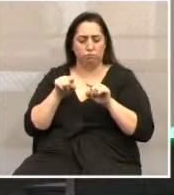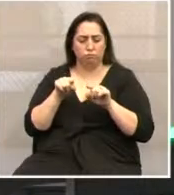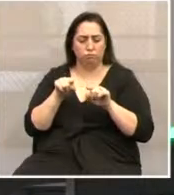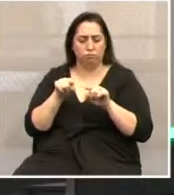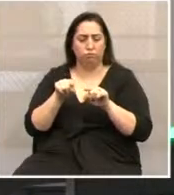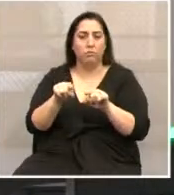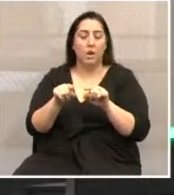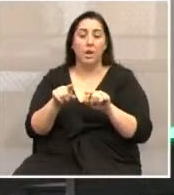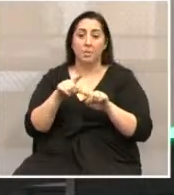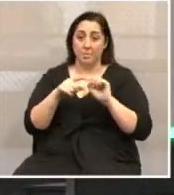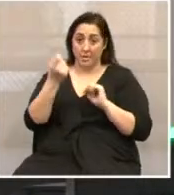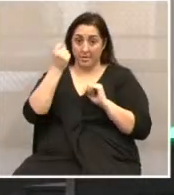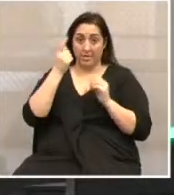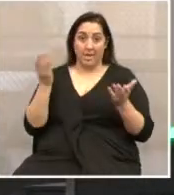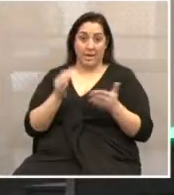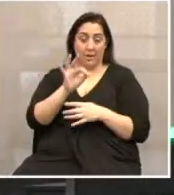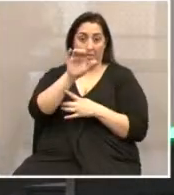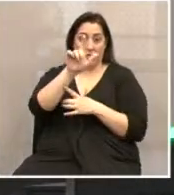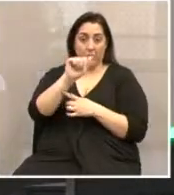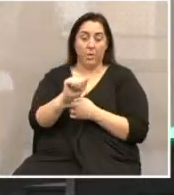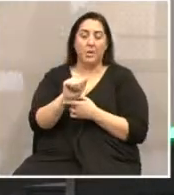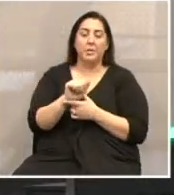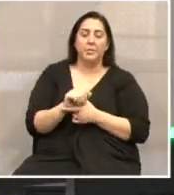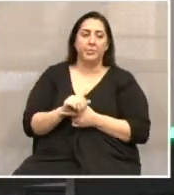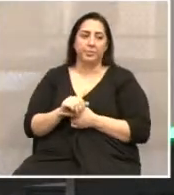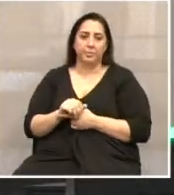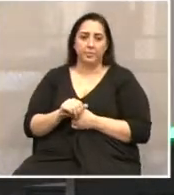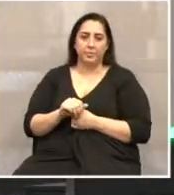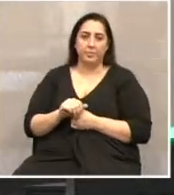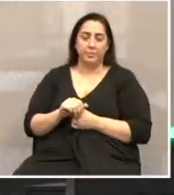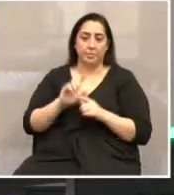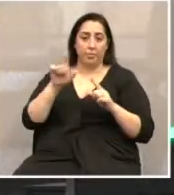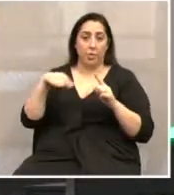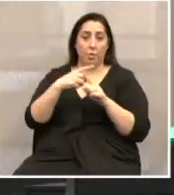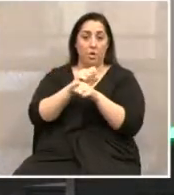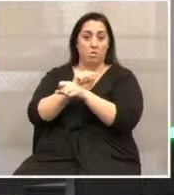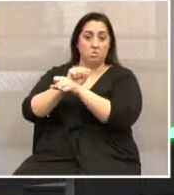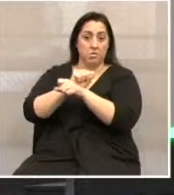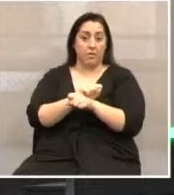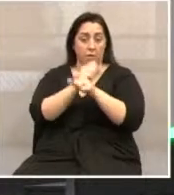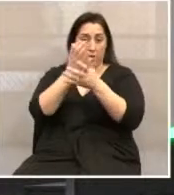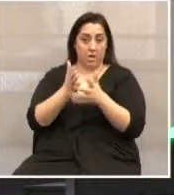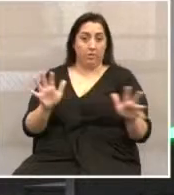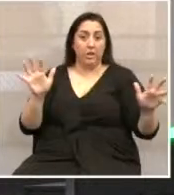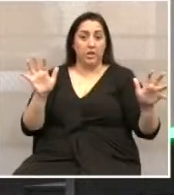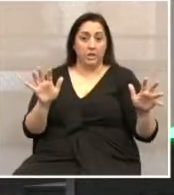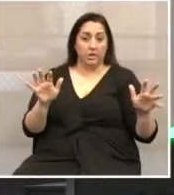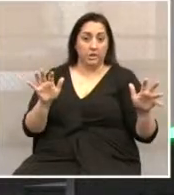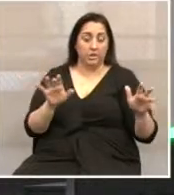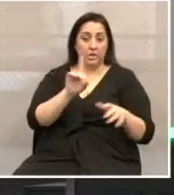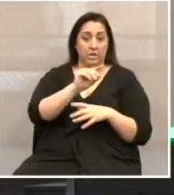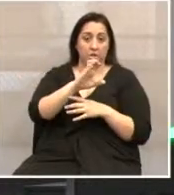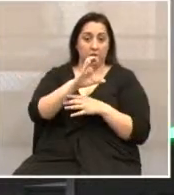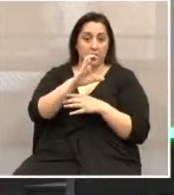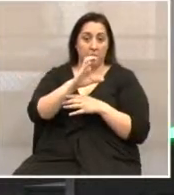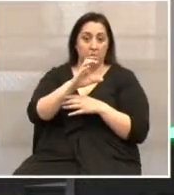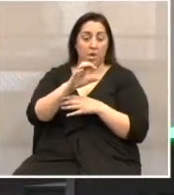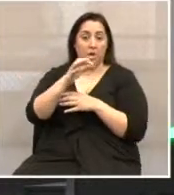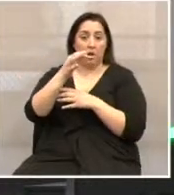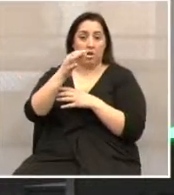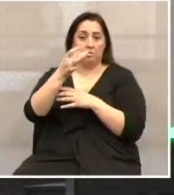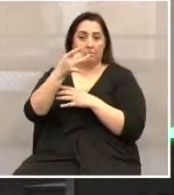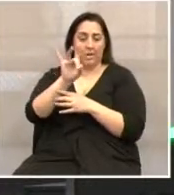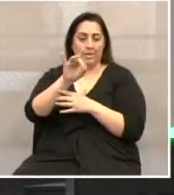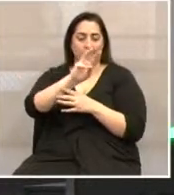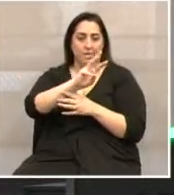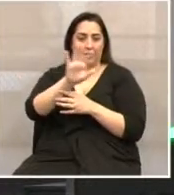in Florida, when slavery ended in December of 1865 with the ratification of the 13th